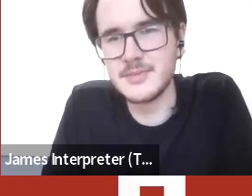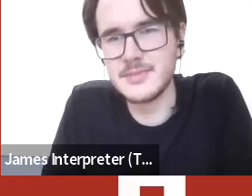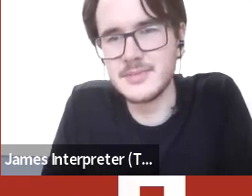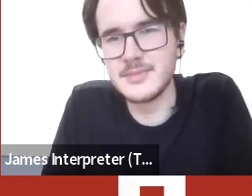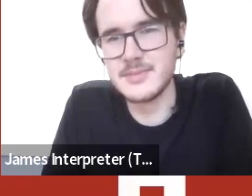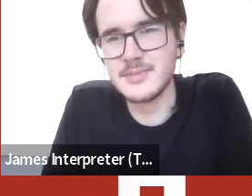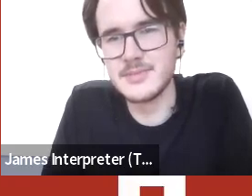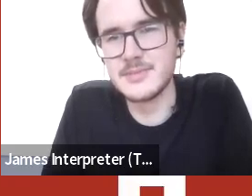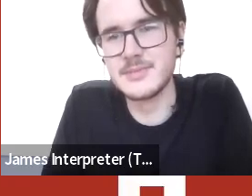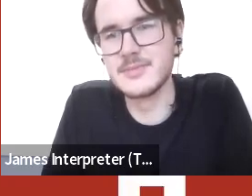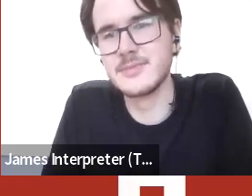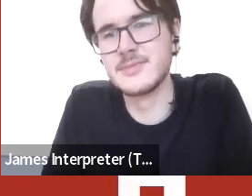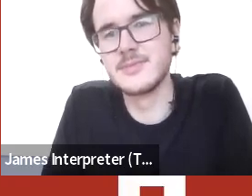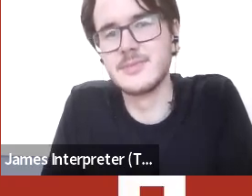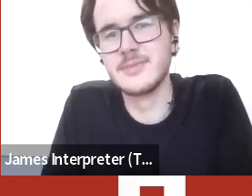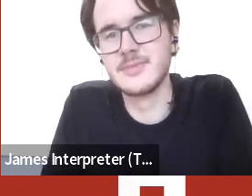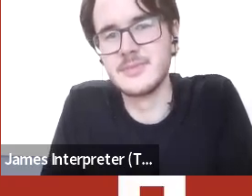R.